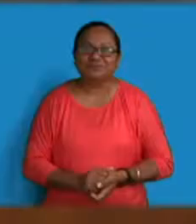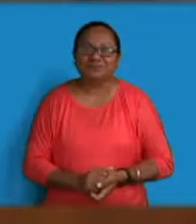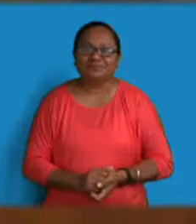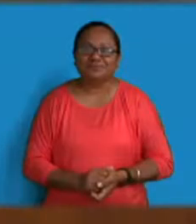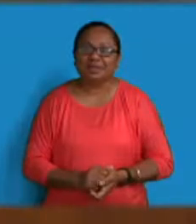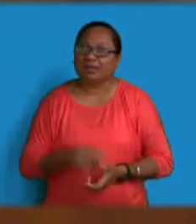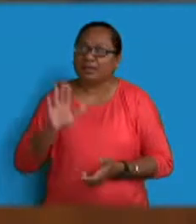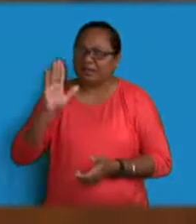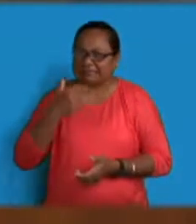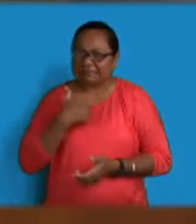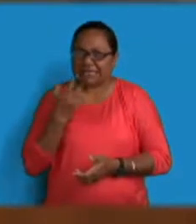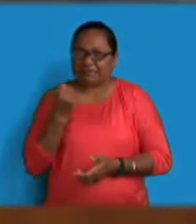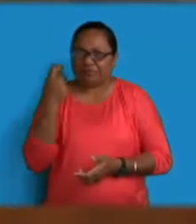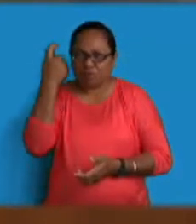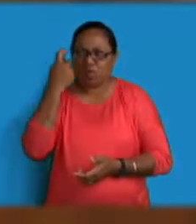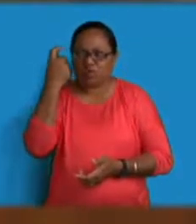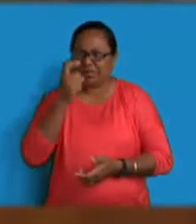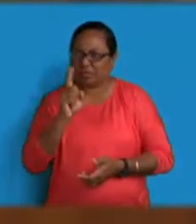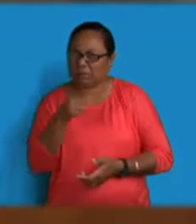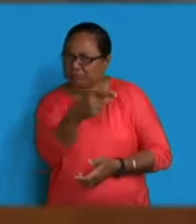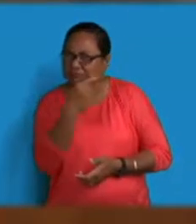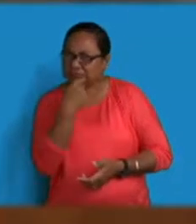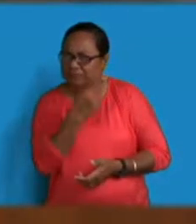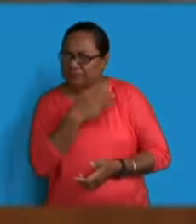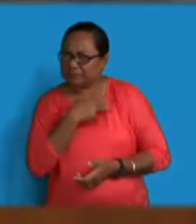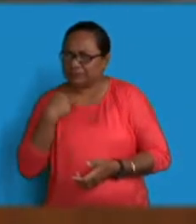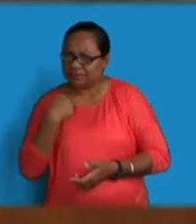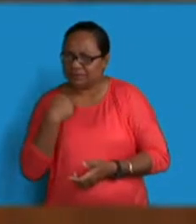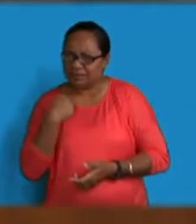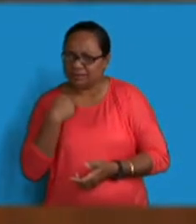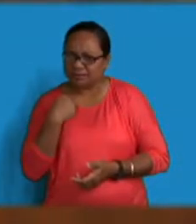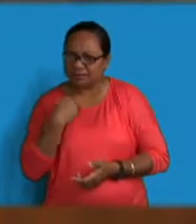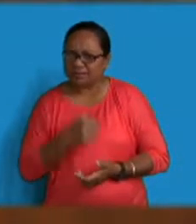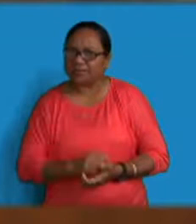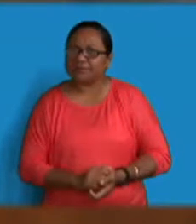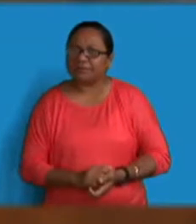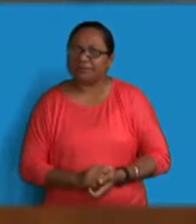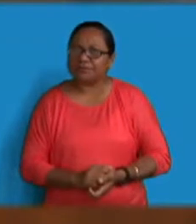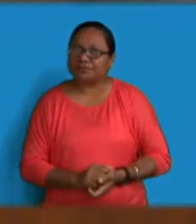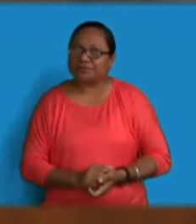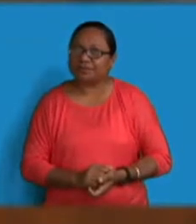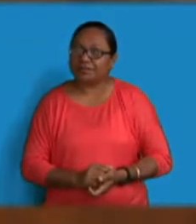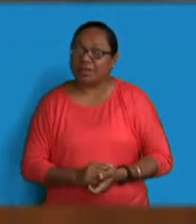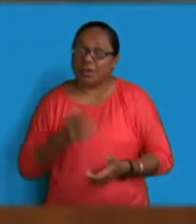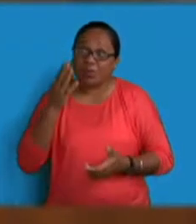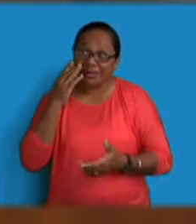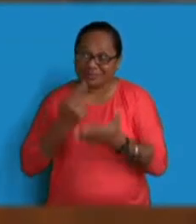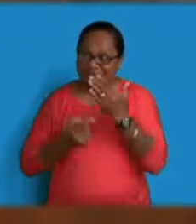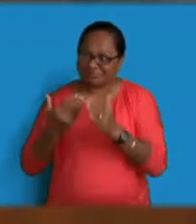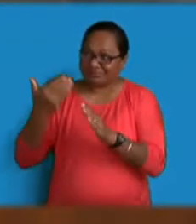add my concern to what was expressed by my colleague, Honourable Bandi. In the event